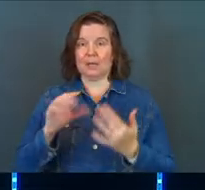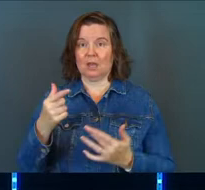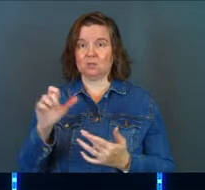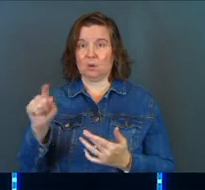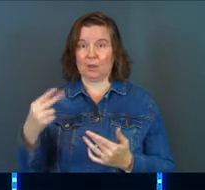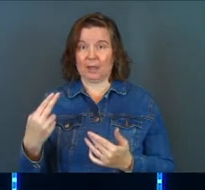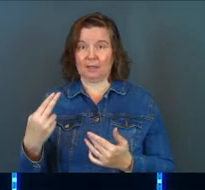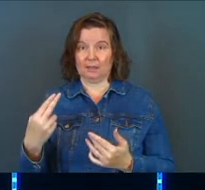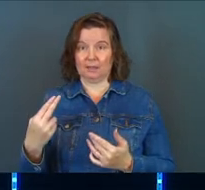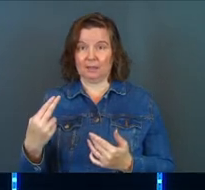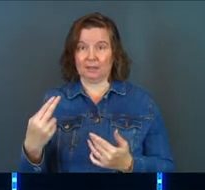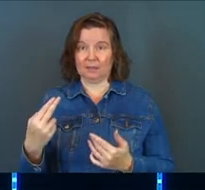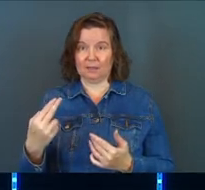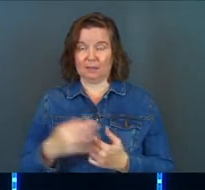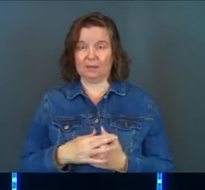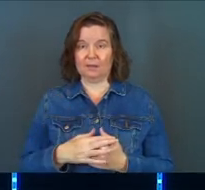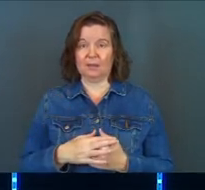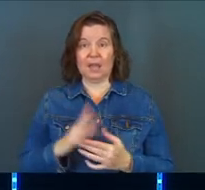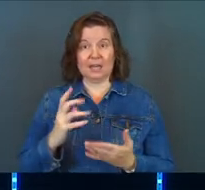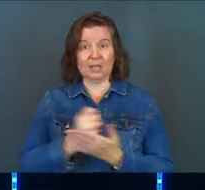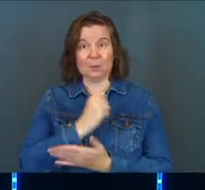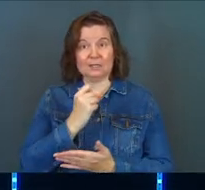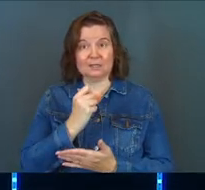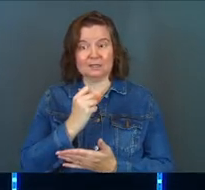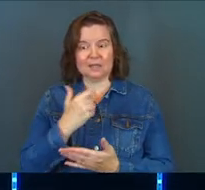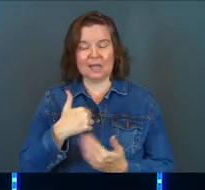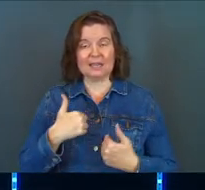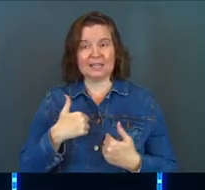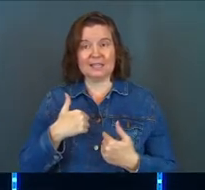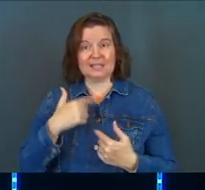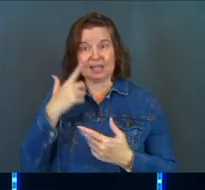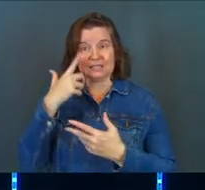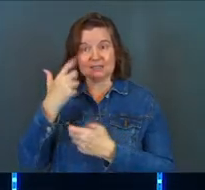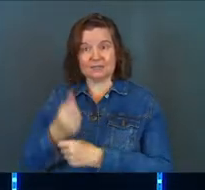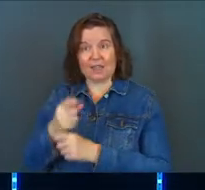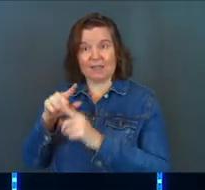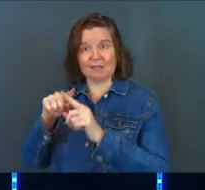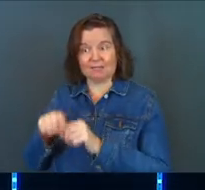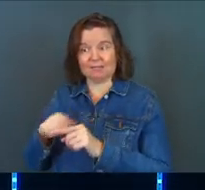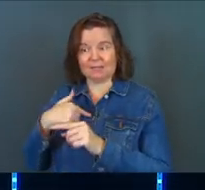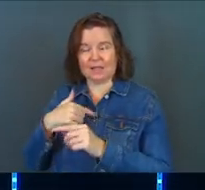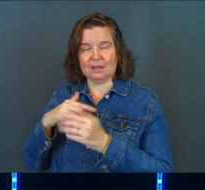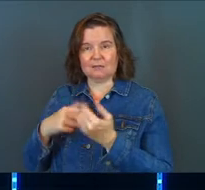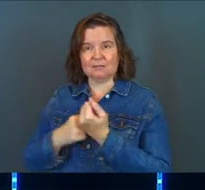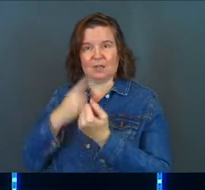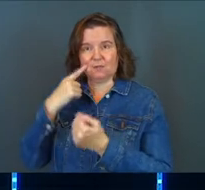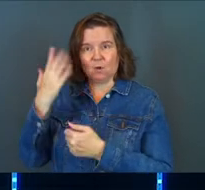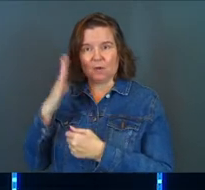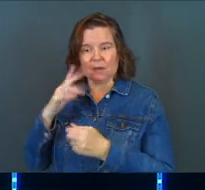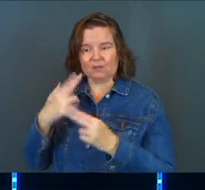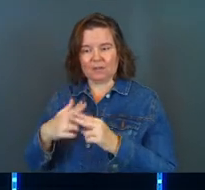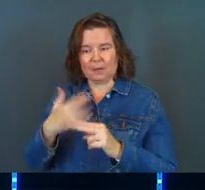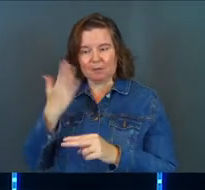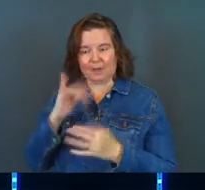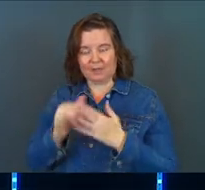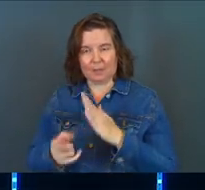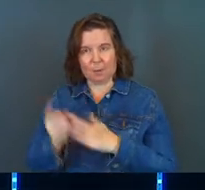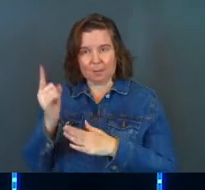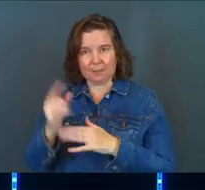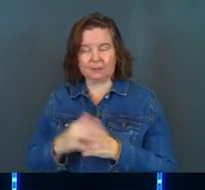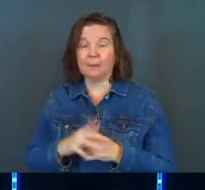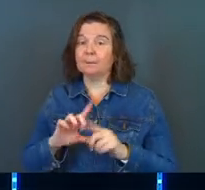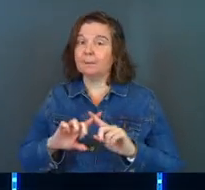Goliath. And he wins against Goliath, and he has faith, and he stands for God, and he stands for the name of God in that